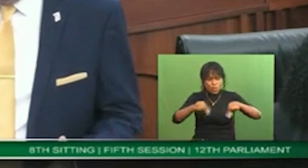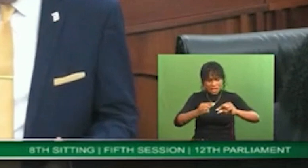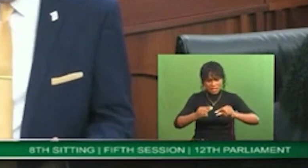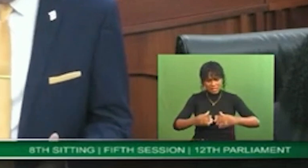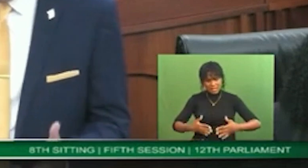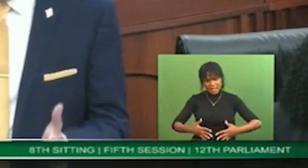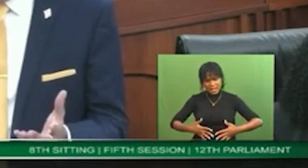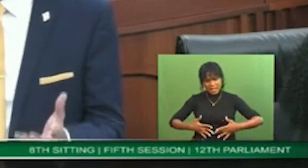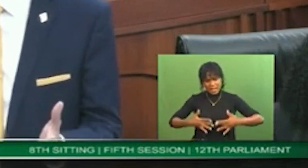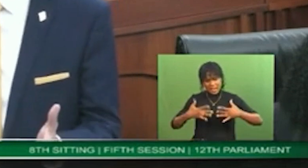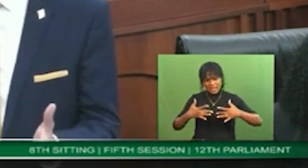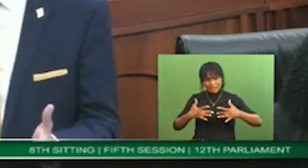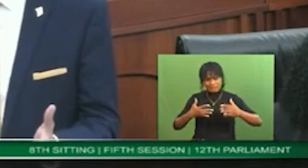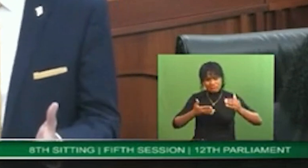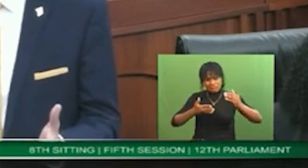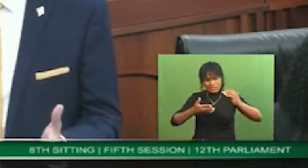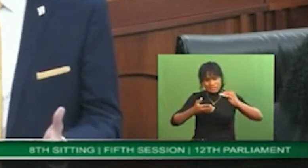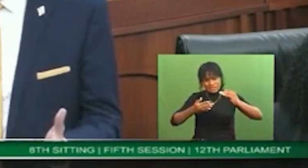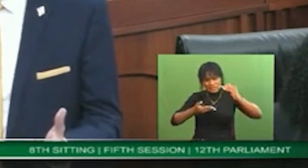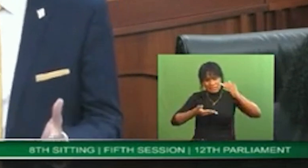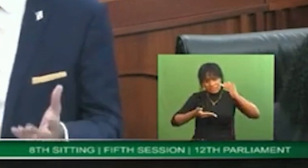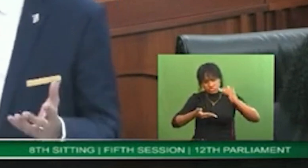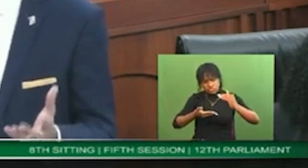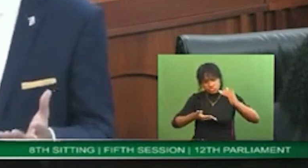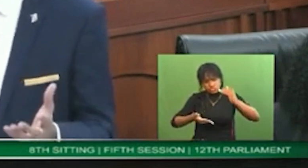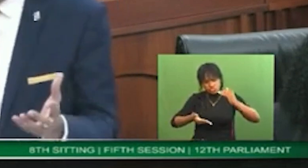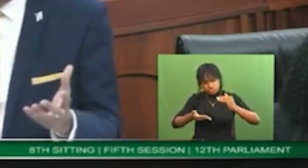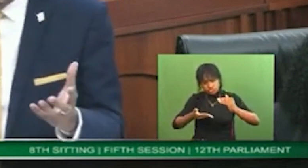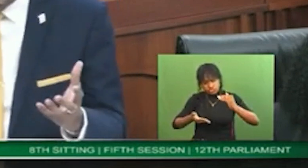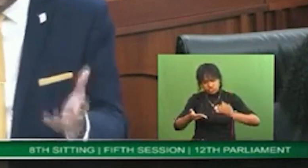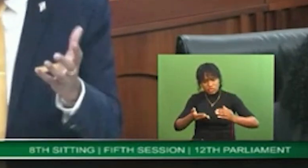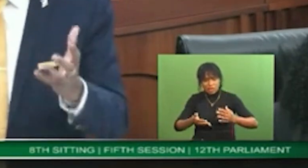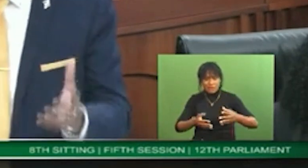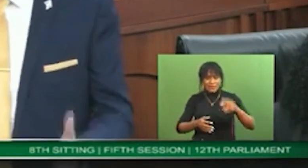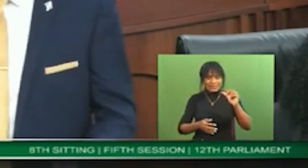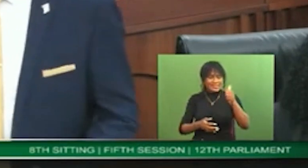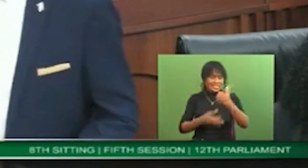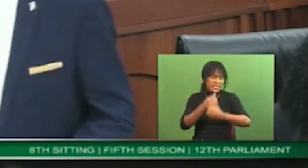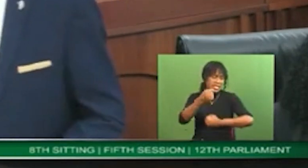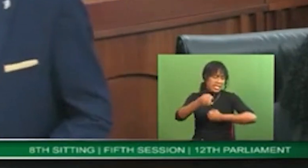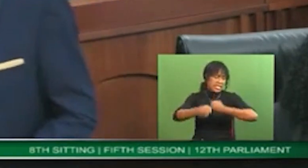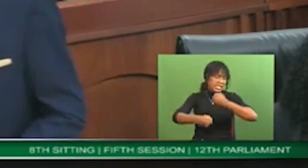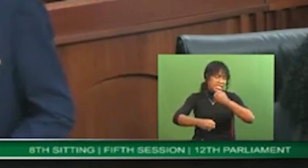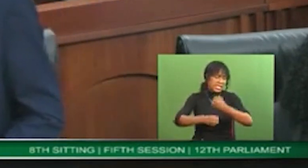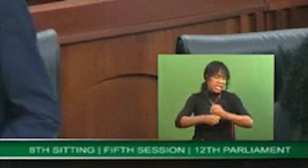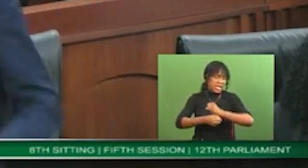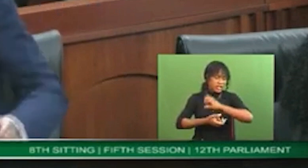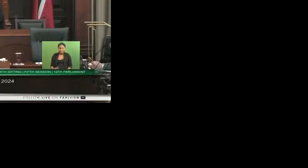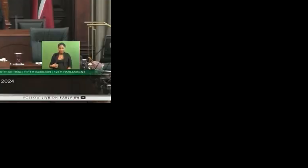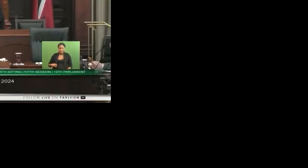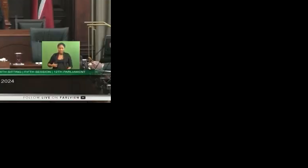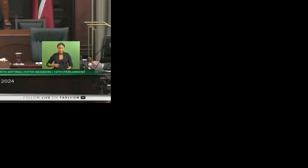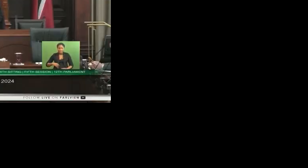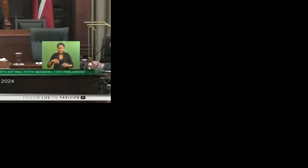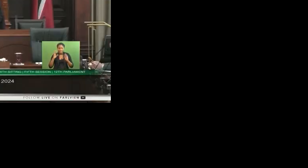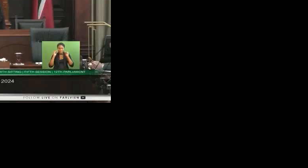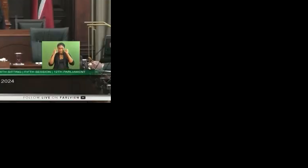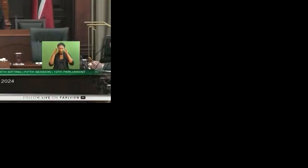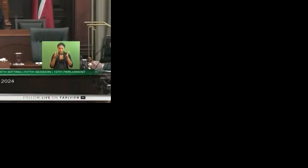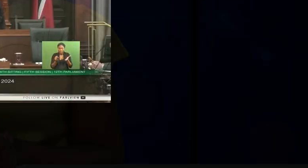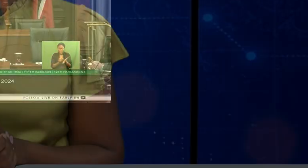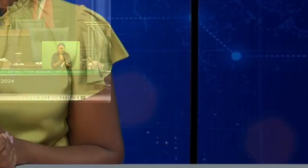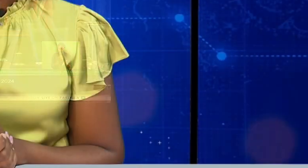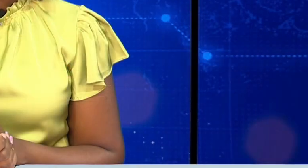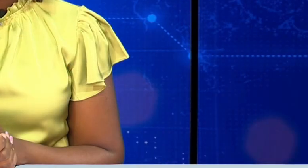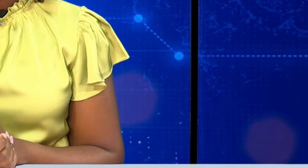The debate on the Tobago self-governance bills began in 2020, but stalled during the committee stage. Dr. Rowley has assured that the